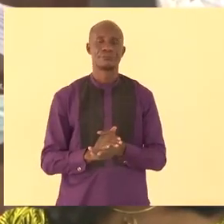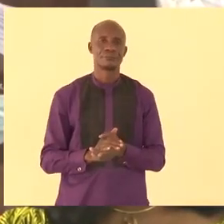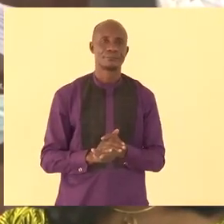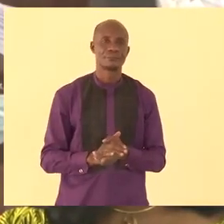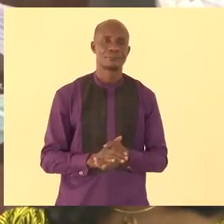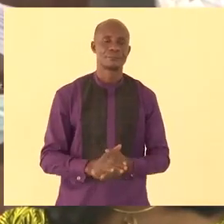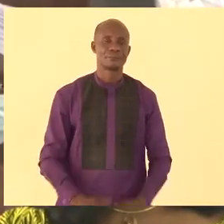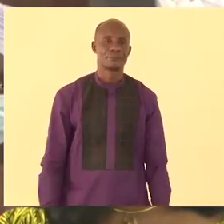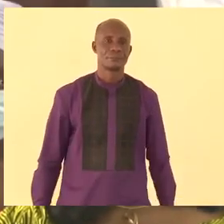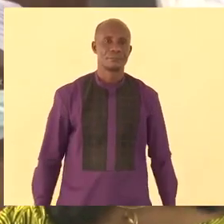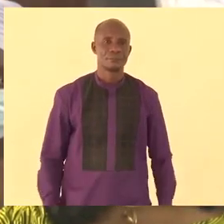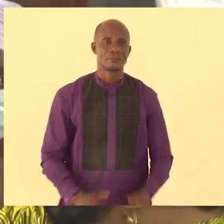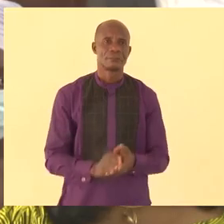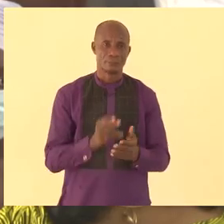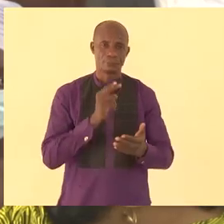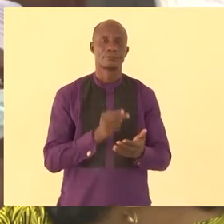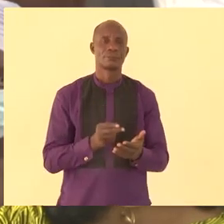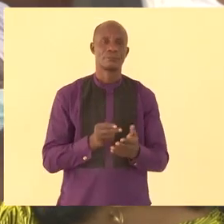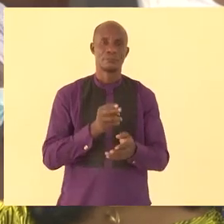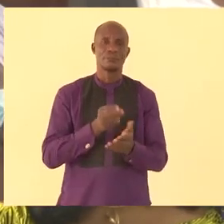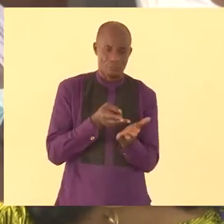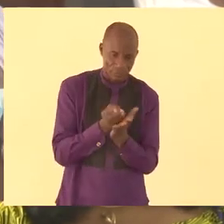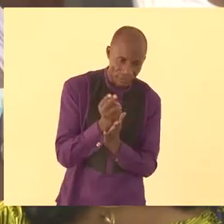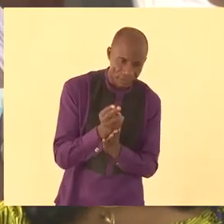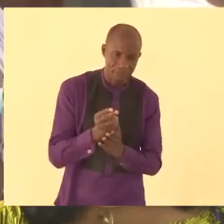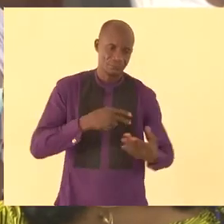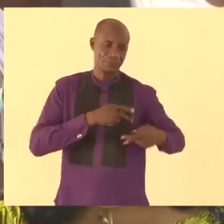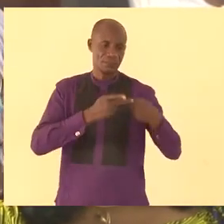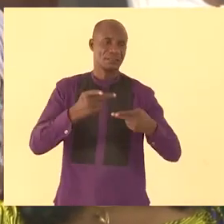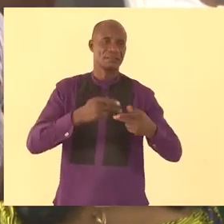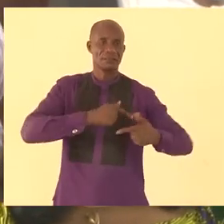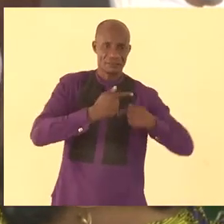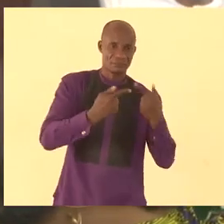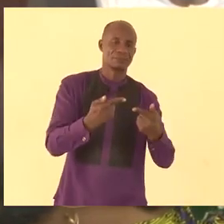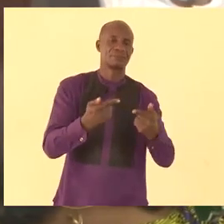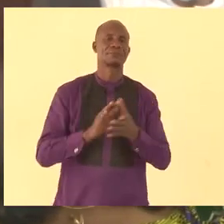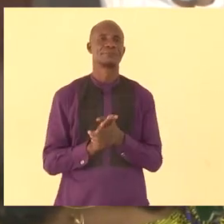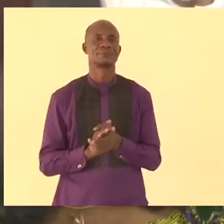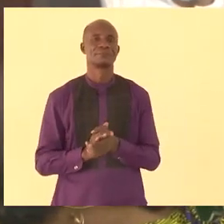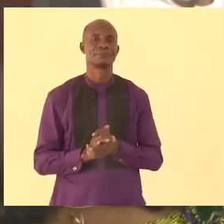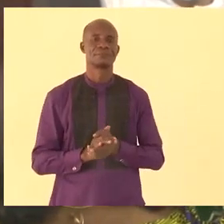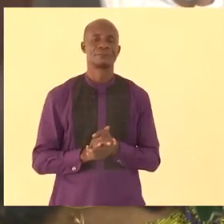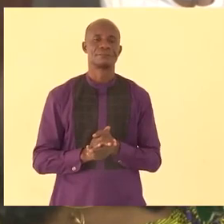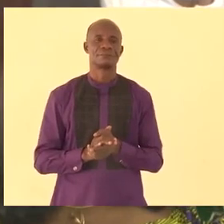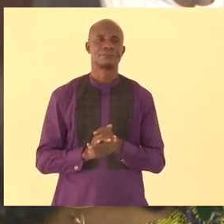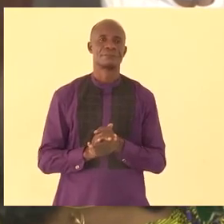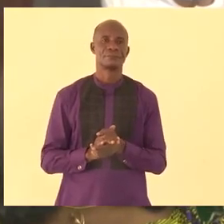social justice, honesty, kindness, and generosity.